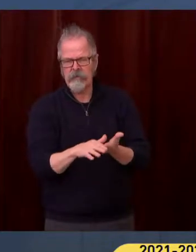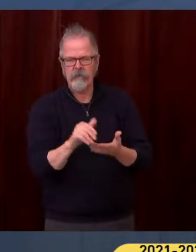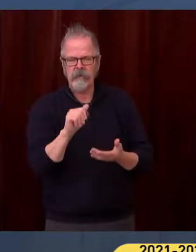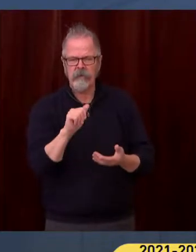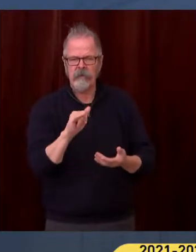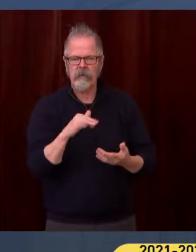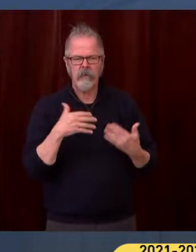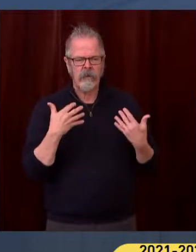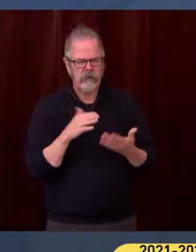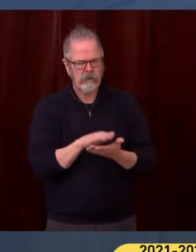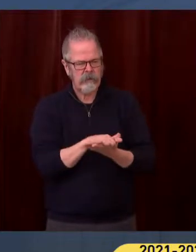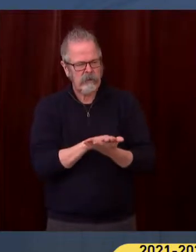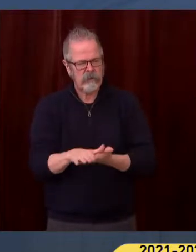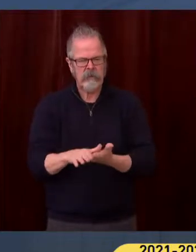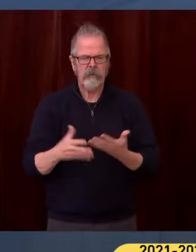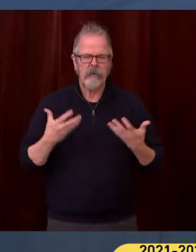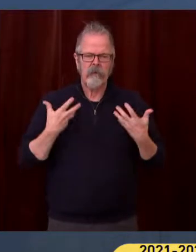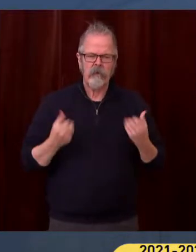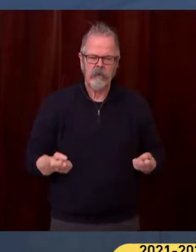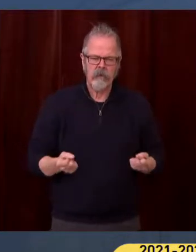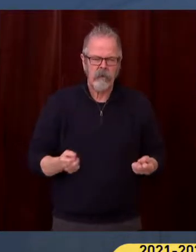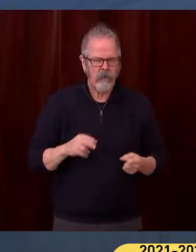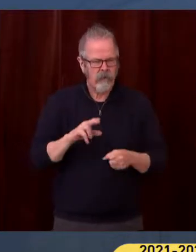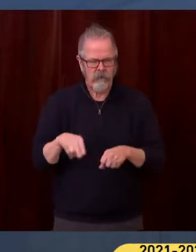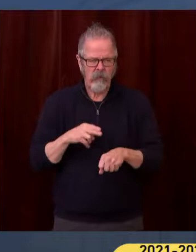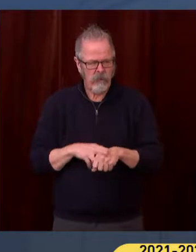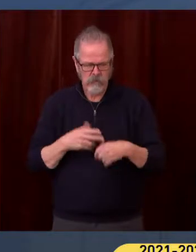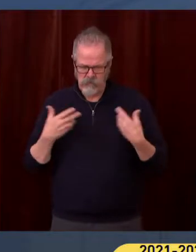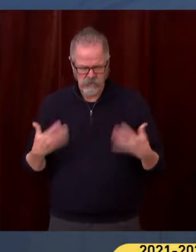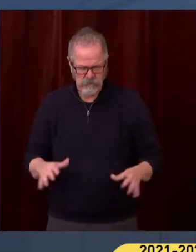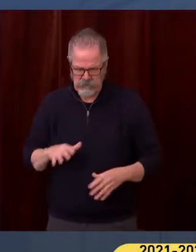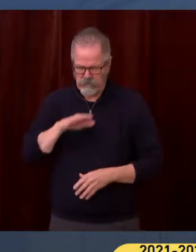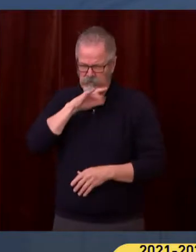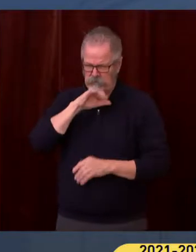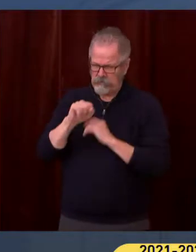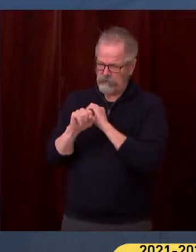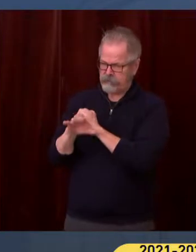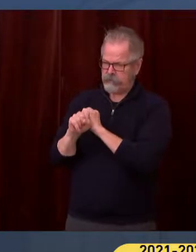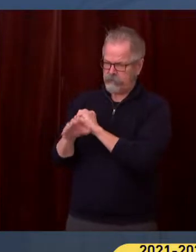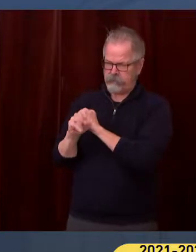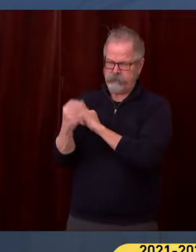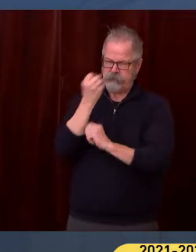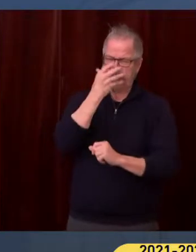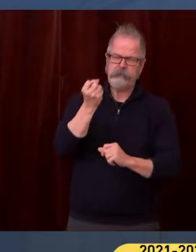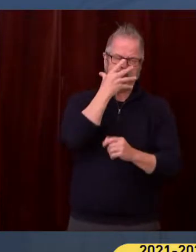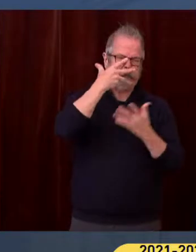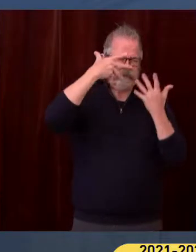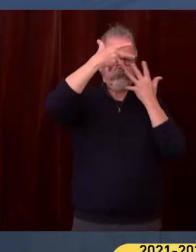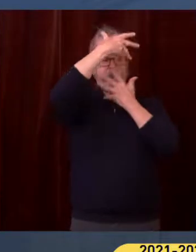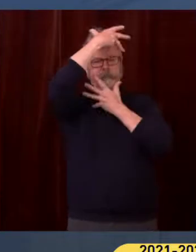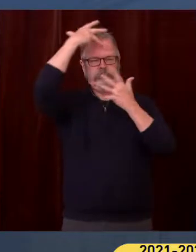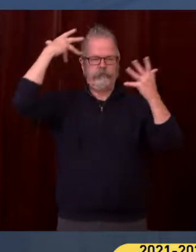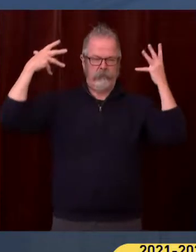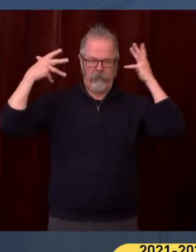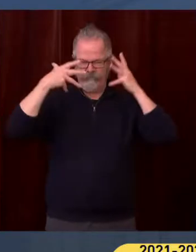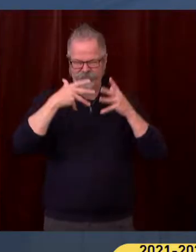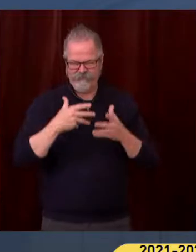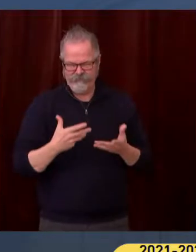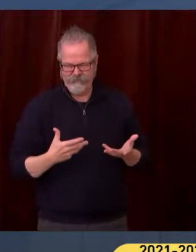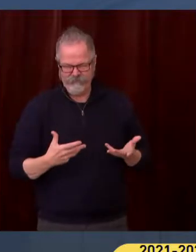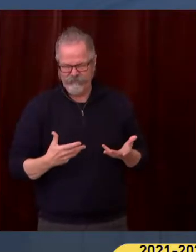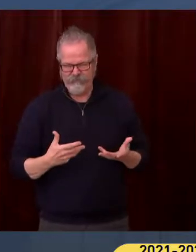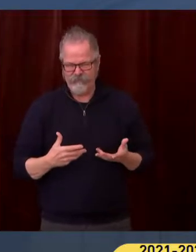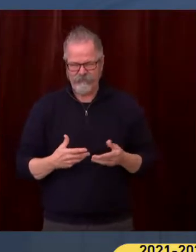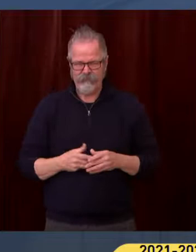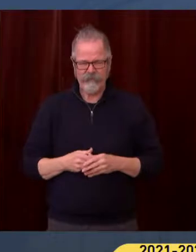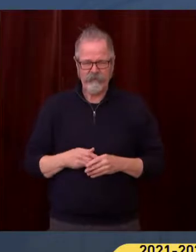a work plan and how we get that transition to clean fuels because environmental and racial justice is the way that